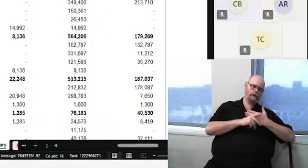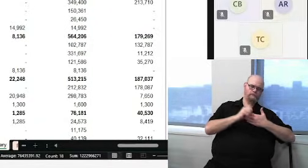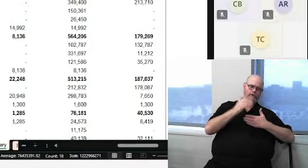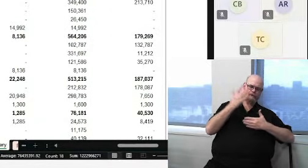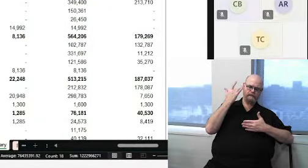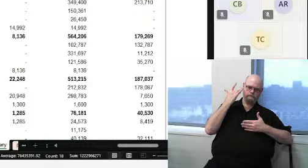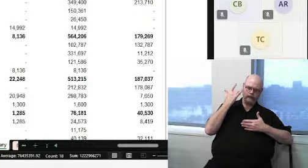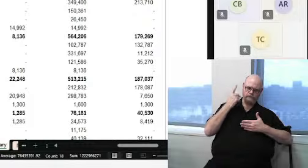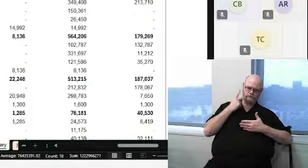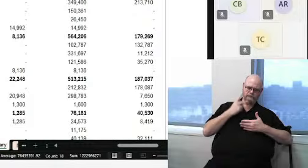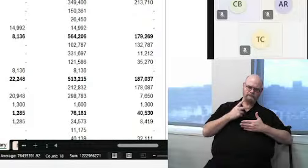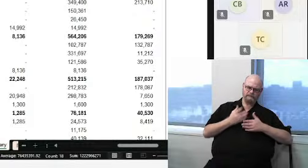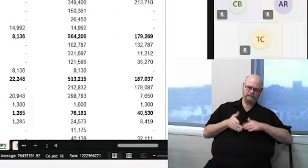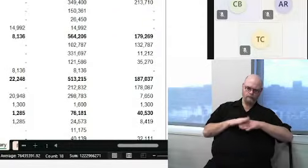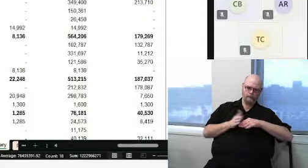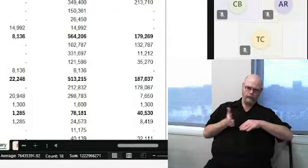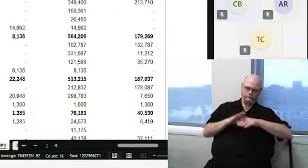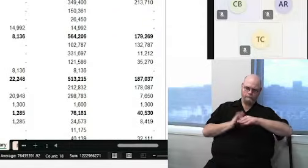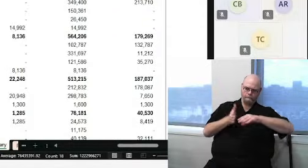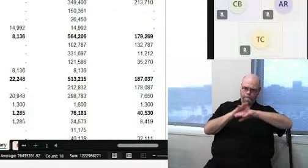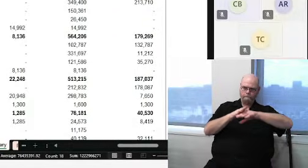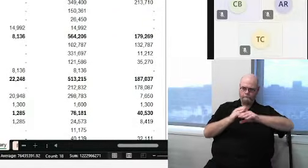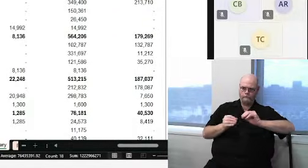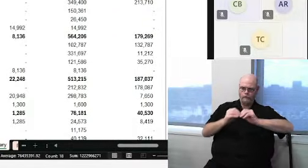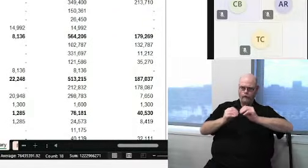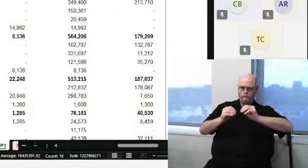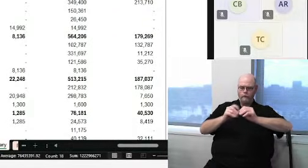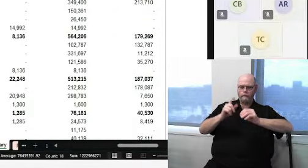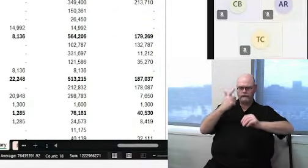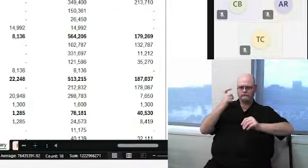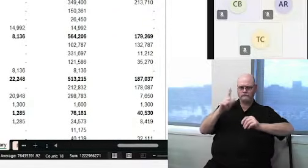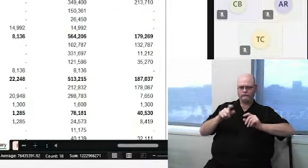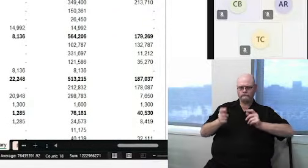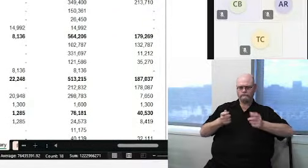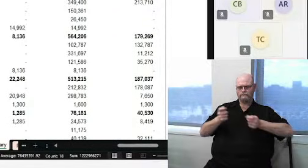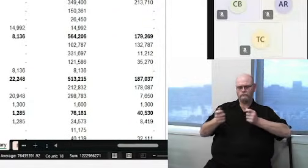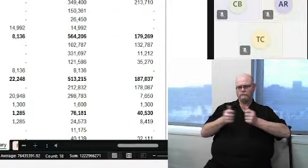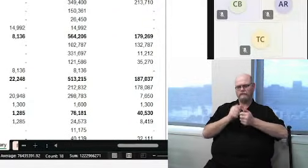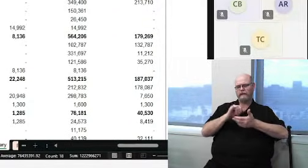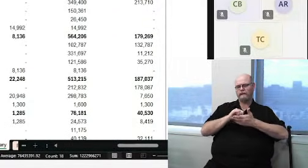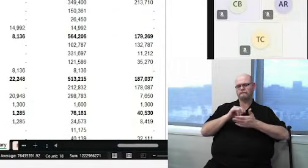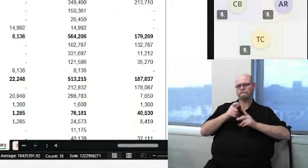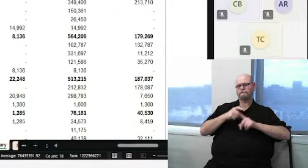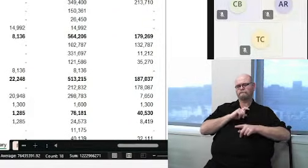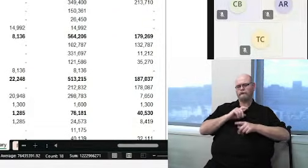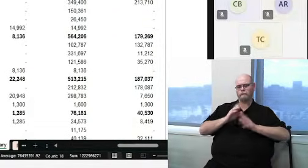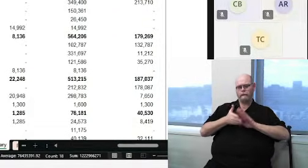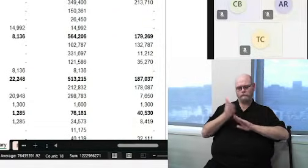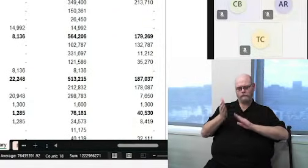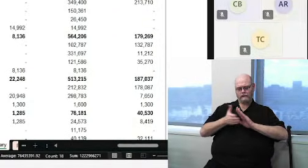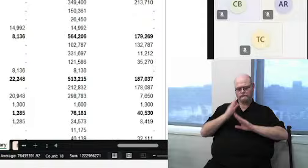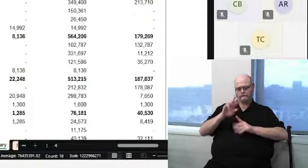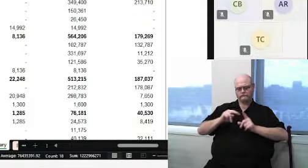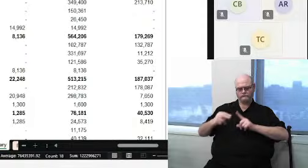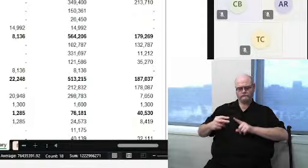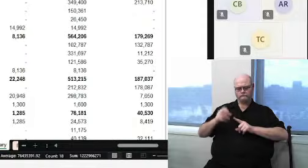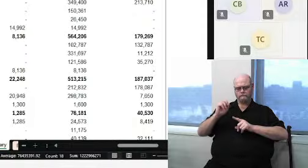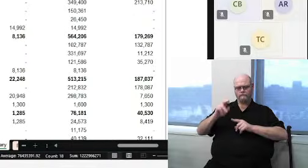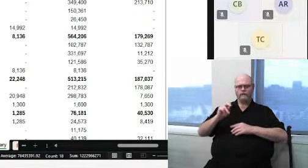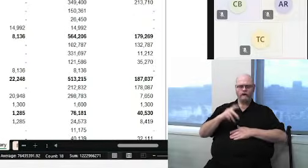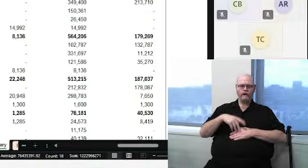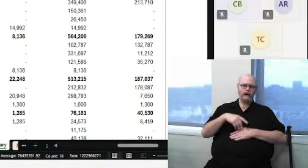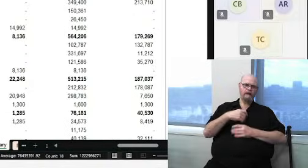funded program. So that's why you start to see a ramp up over time as we have to start dealing with that system from an operational